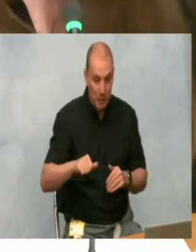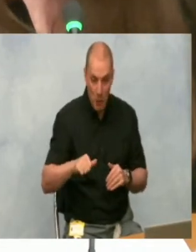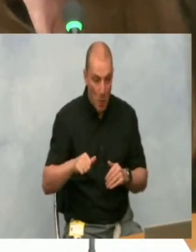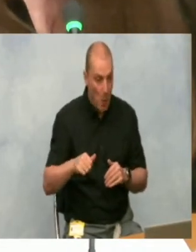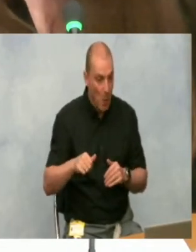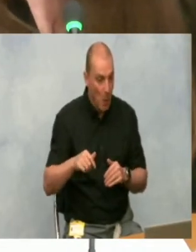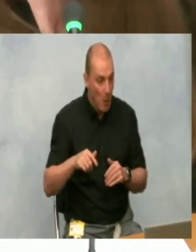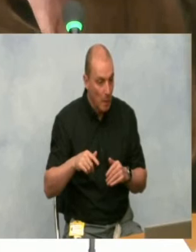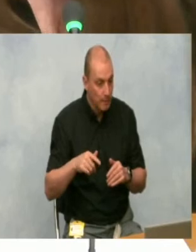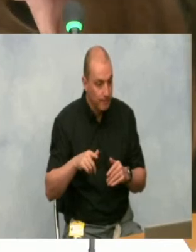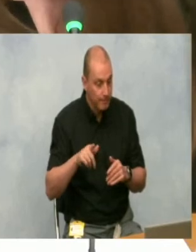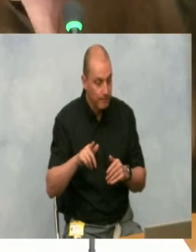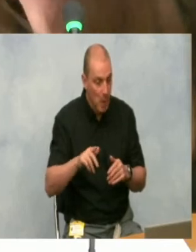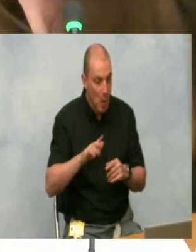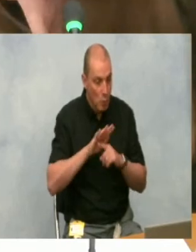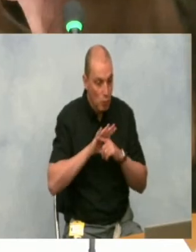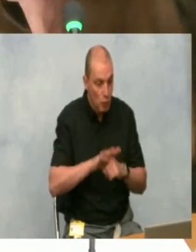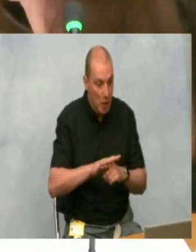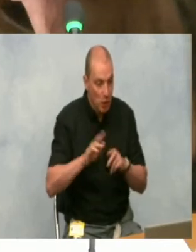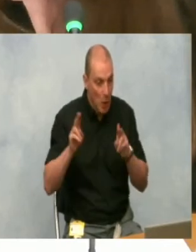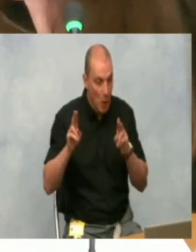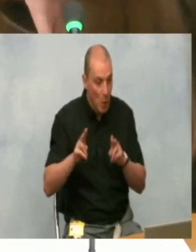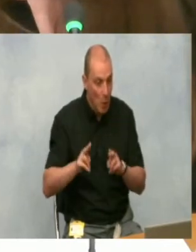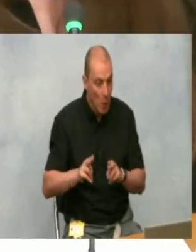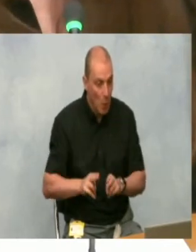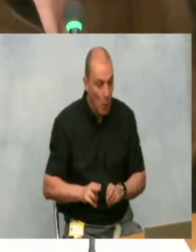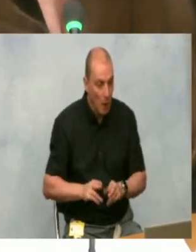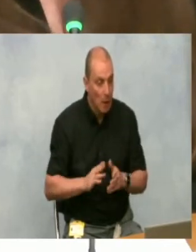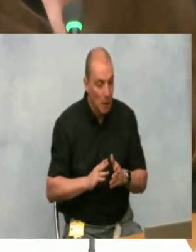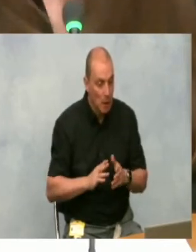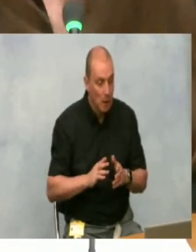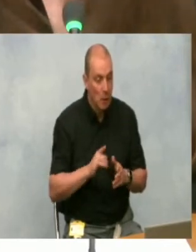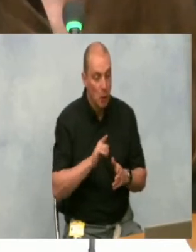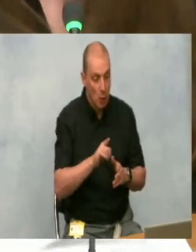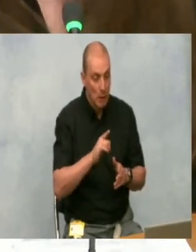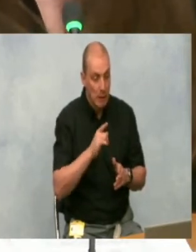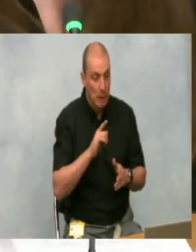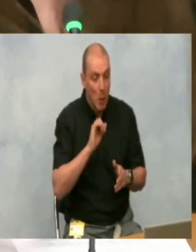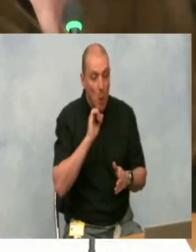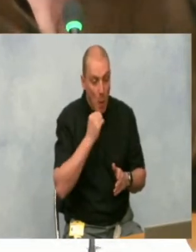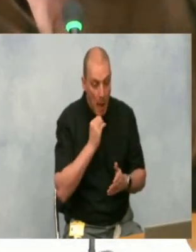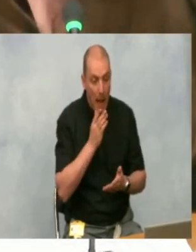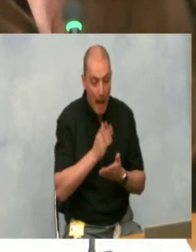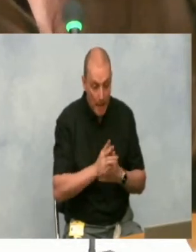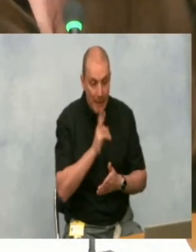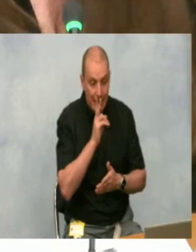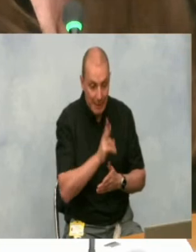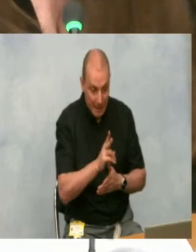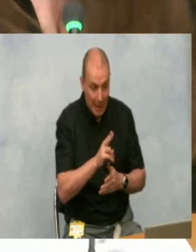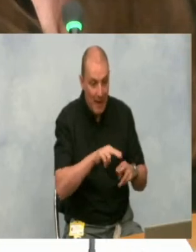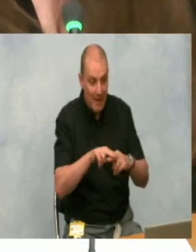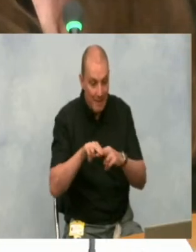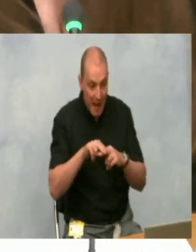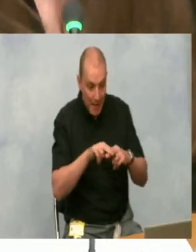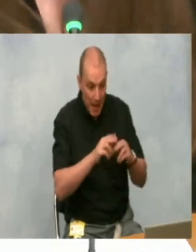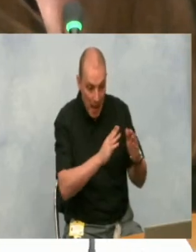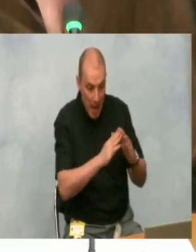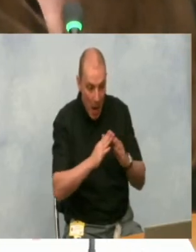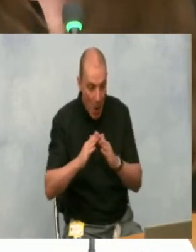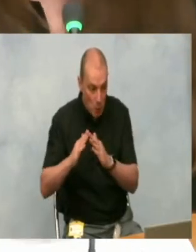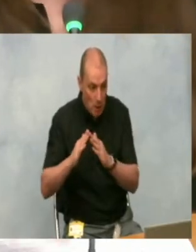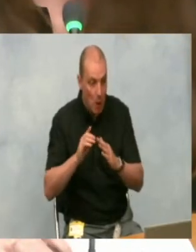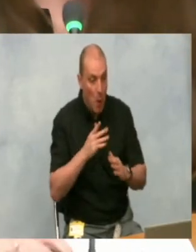per site, and we bespoke it per site. So you will see family housing being a focus in the coming programme.